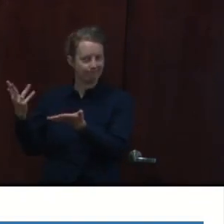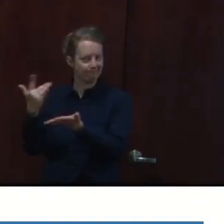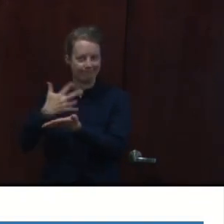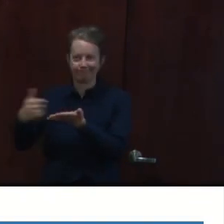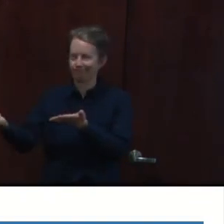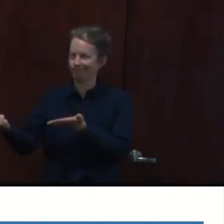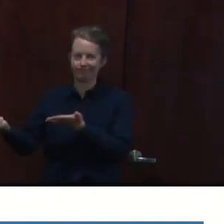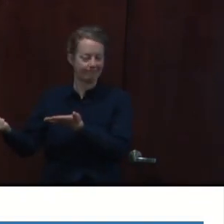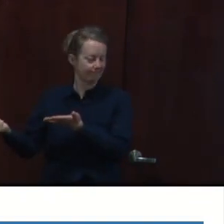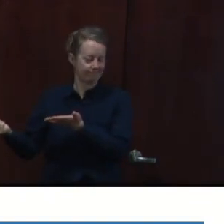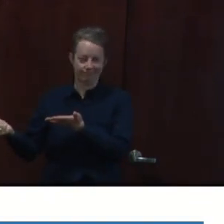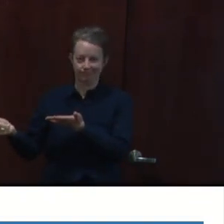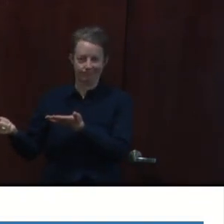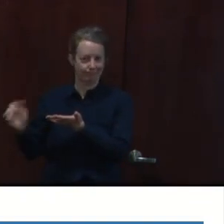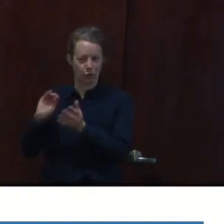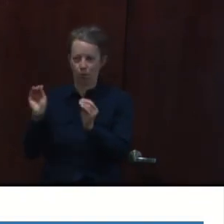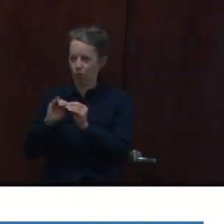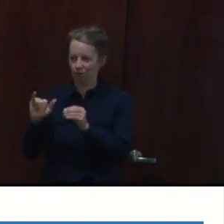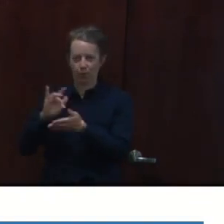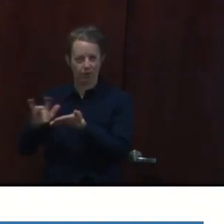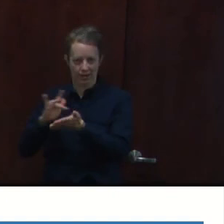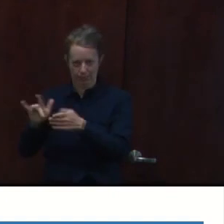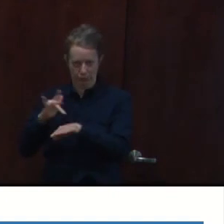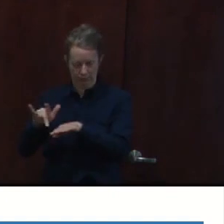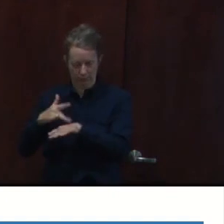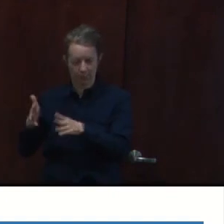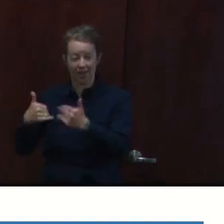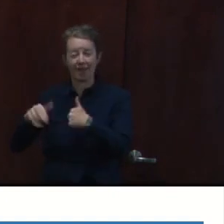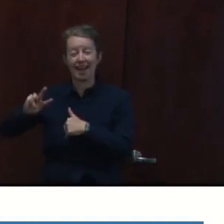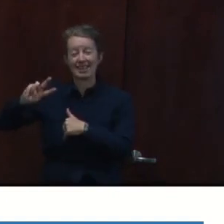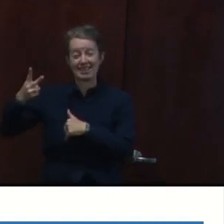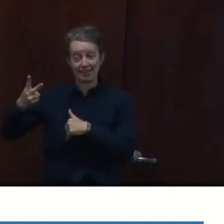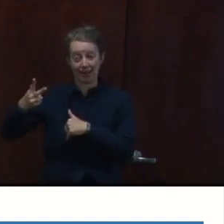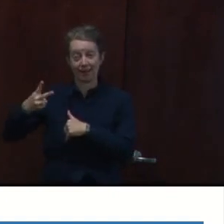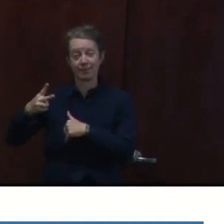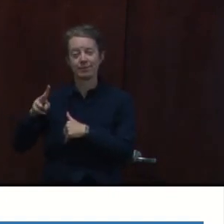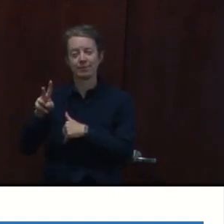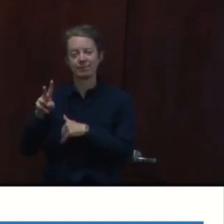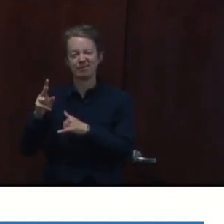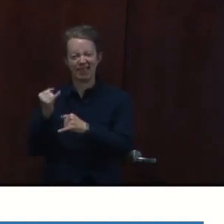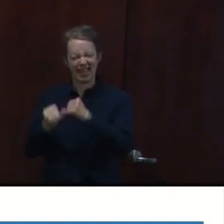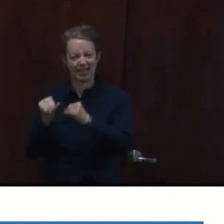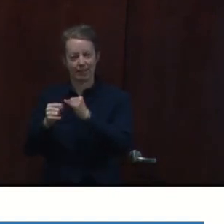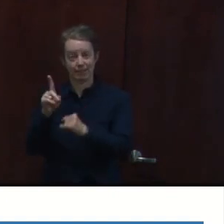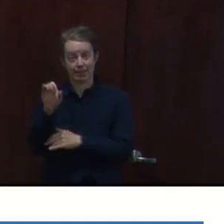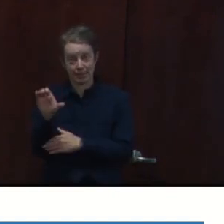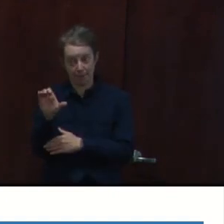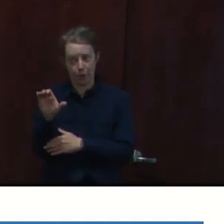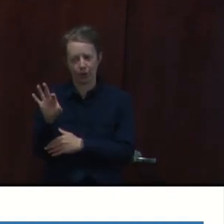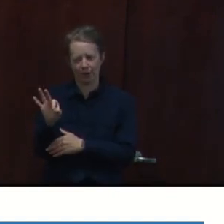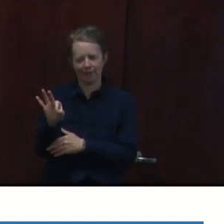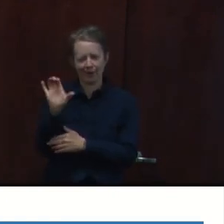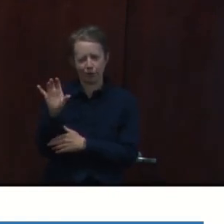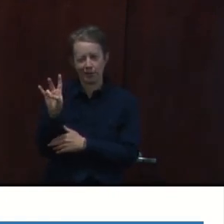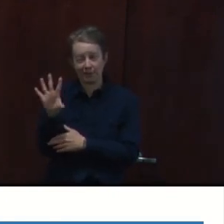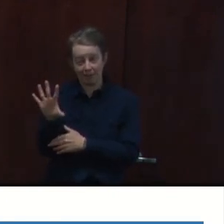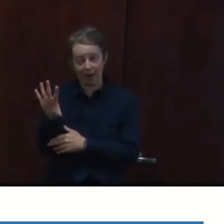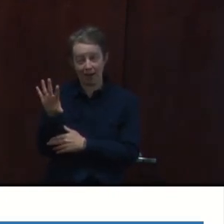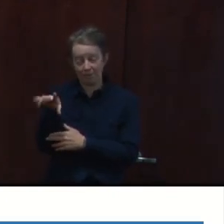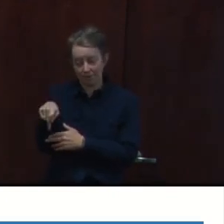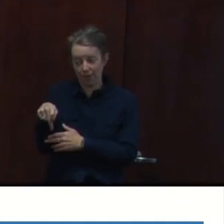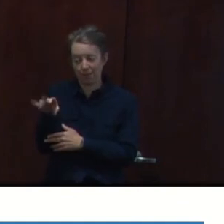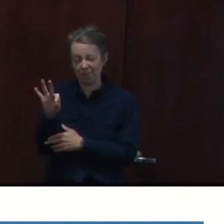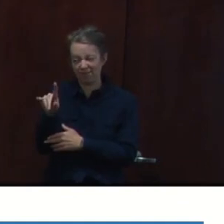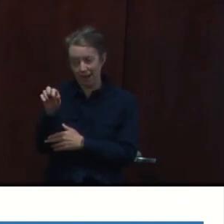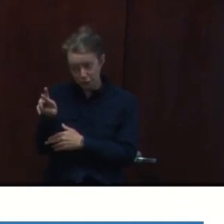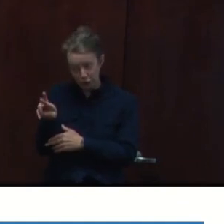And then going forward, the second shipment, we received 975 of Pfizer. We were actually able to get a few more